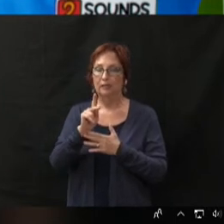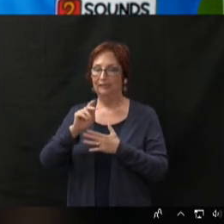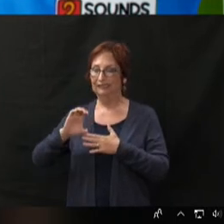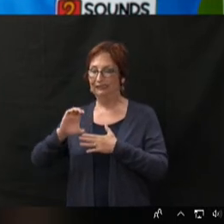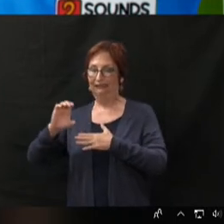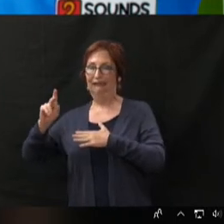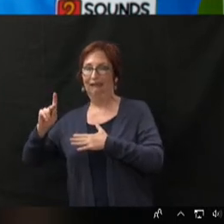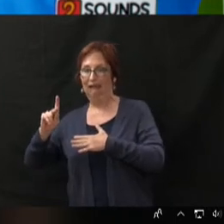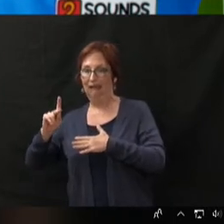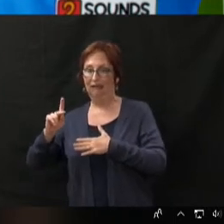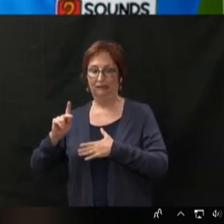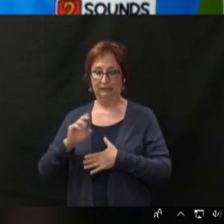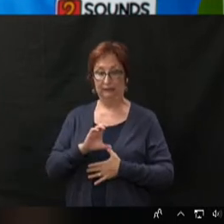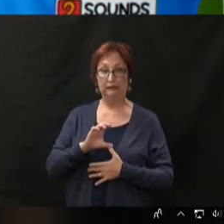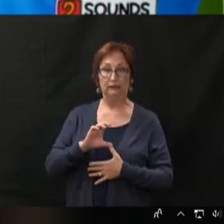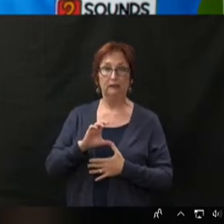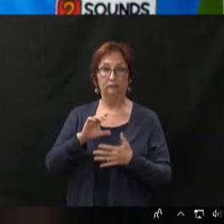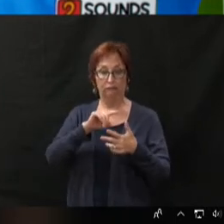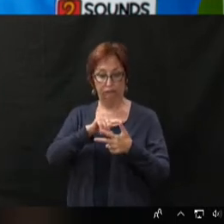ck. Excellent.